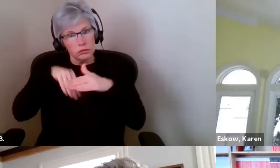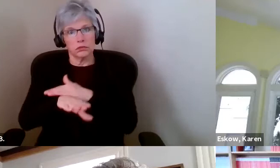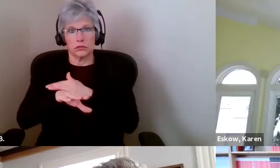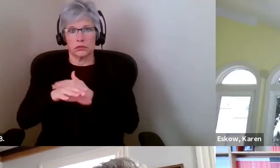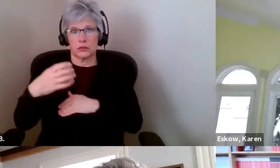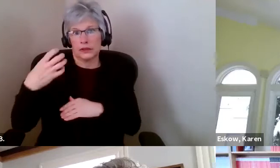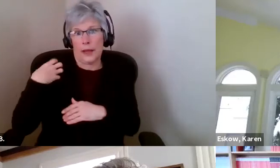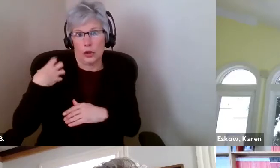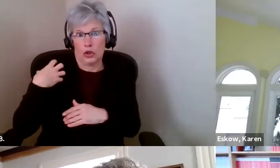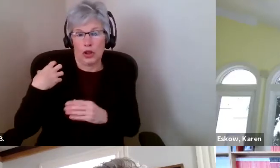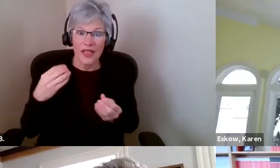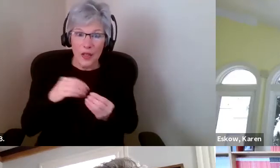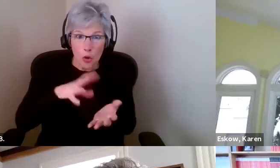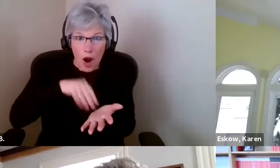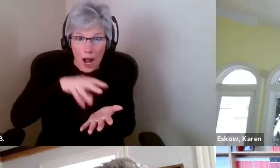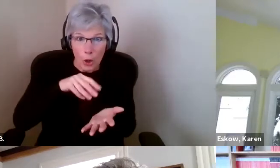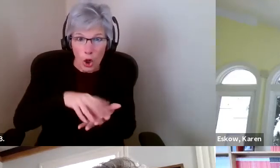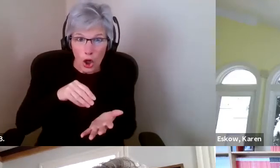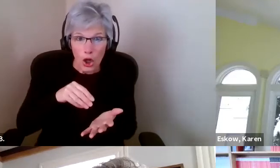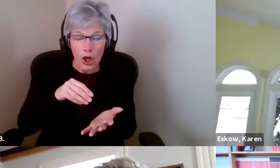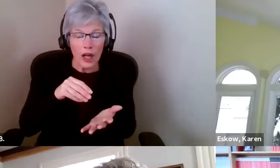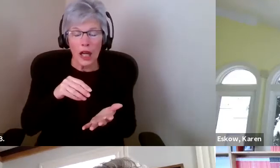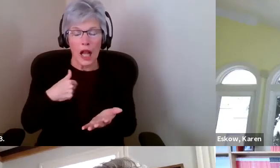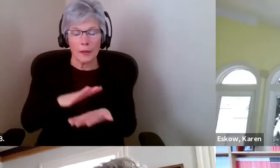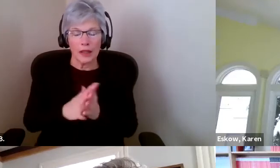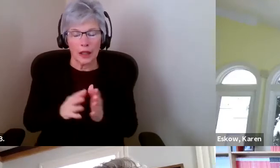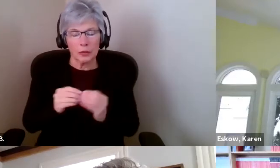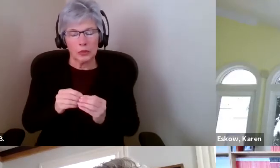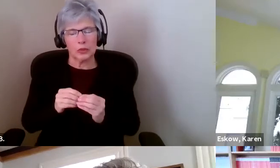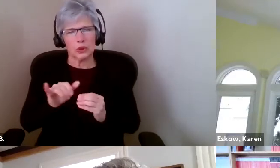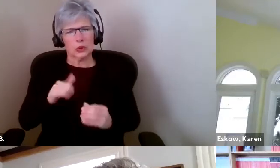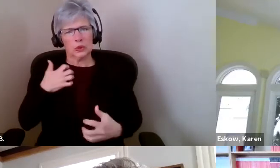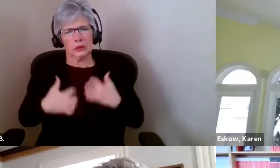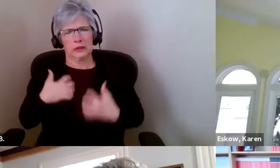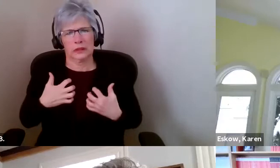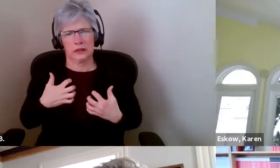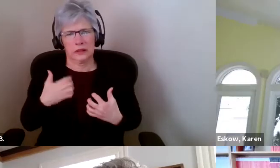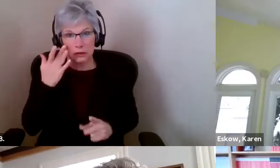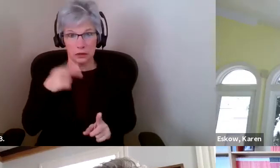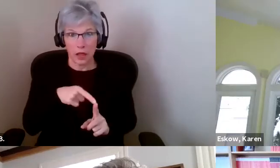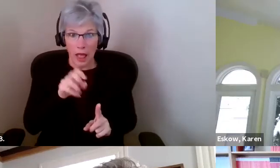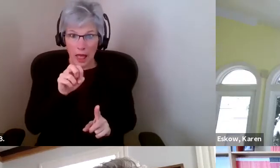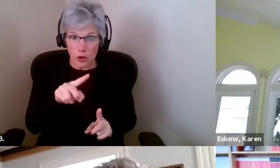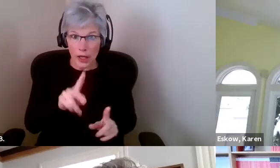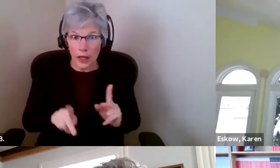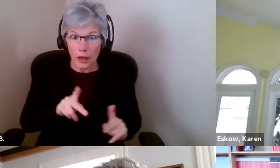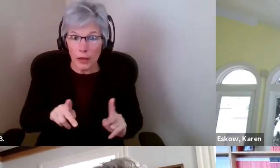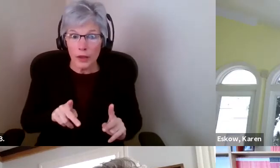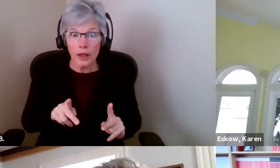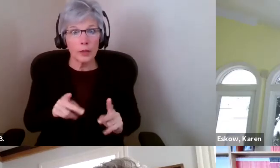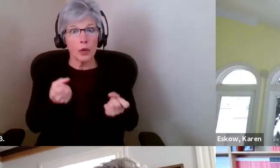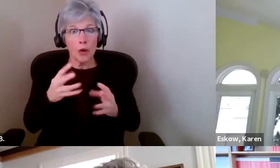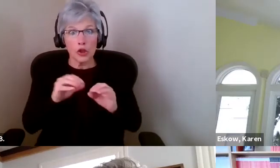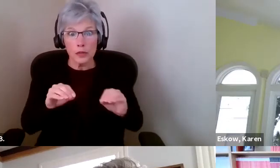more unsettled. Well-educated people, multiple degrees, working in professions that we would never have associated